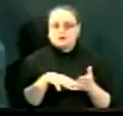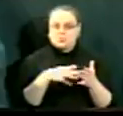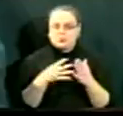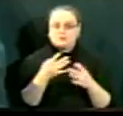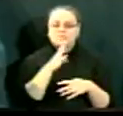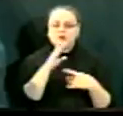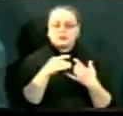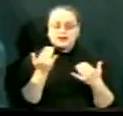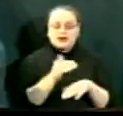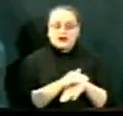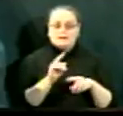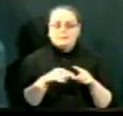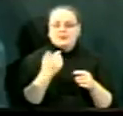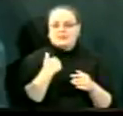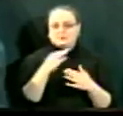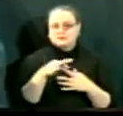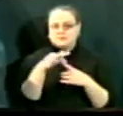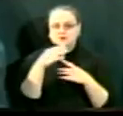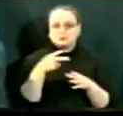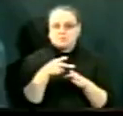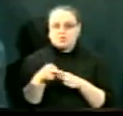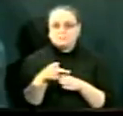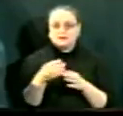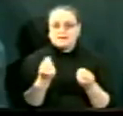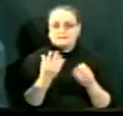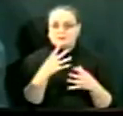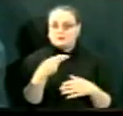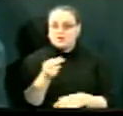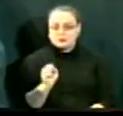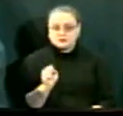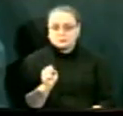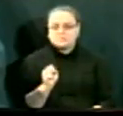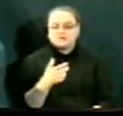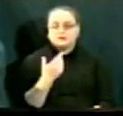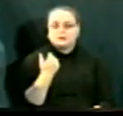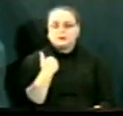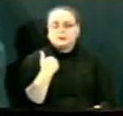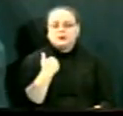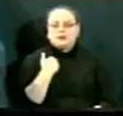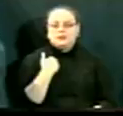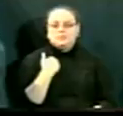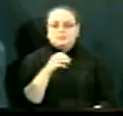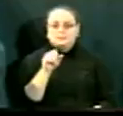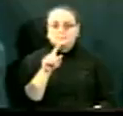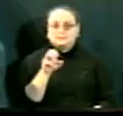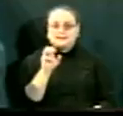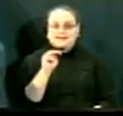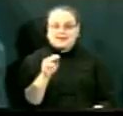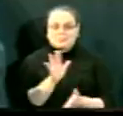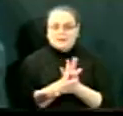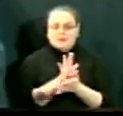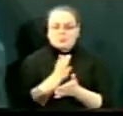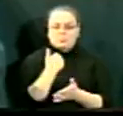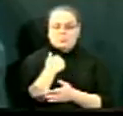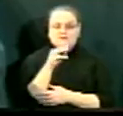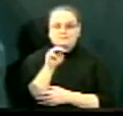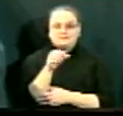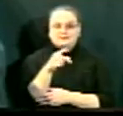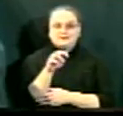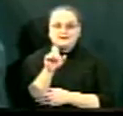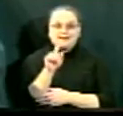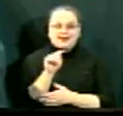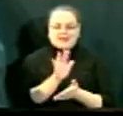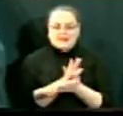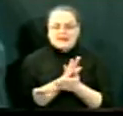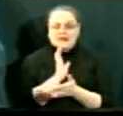about having specialty programs at multiple high schools. We have STEM academies. We have magnet academies.